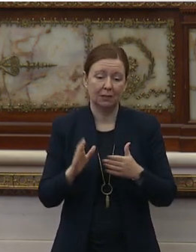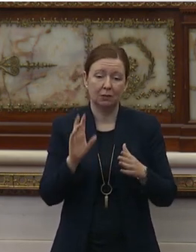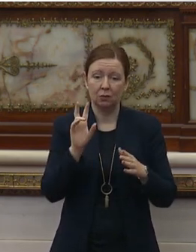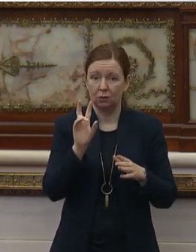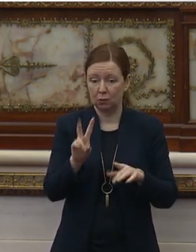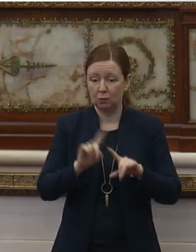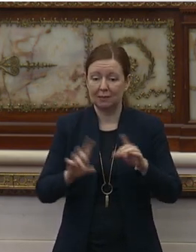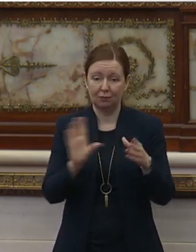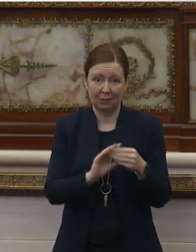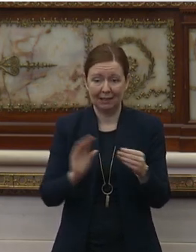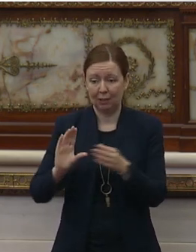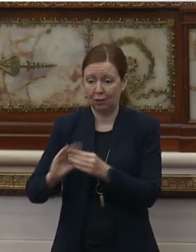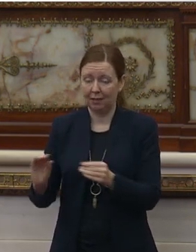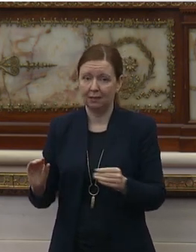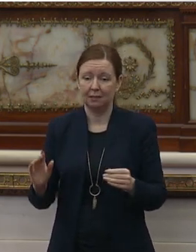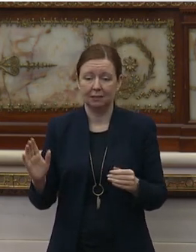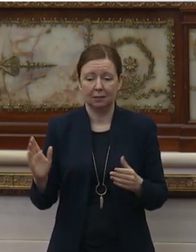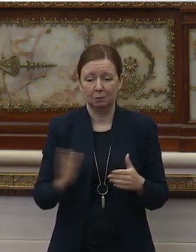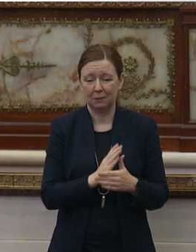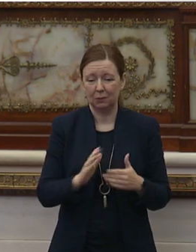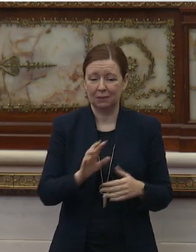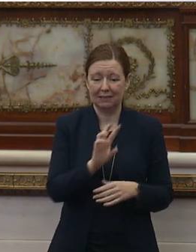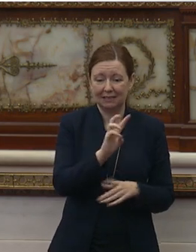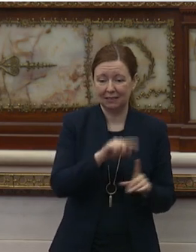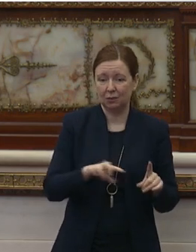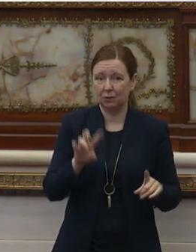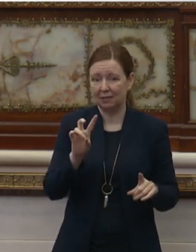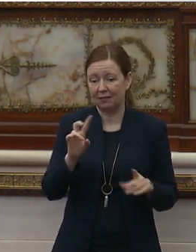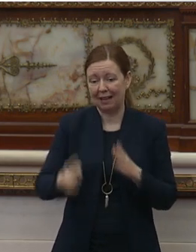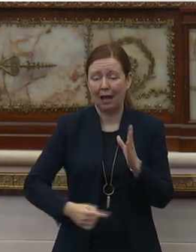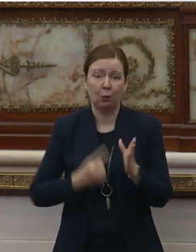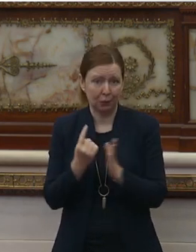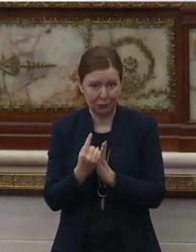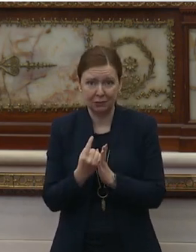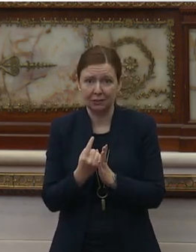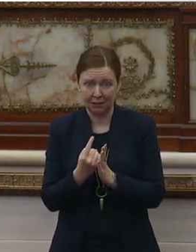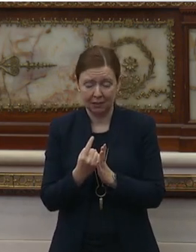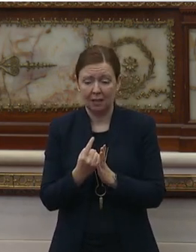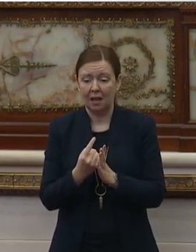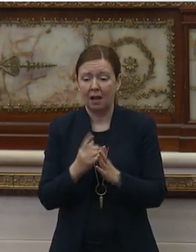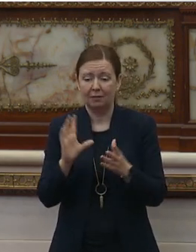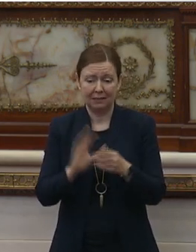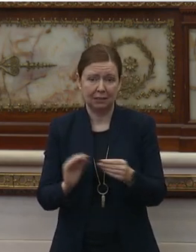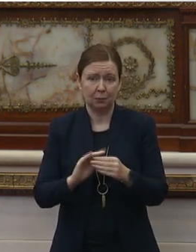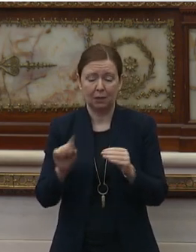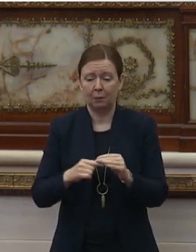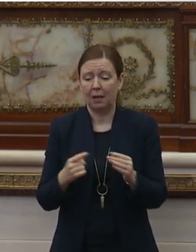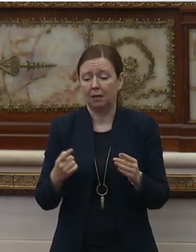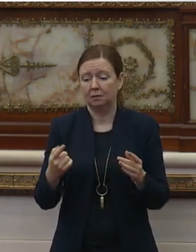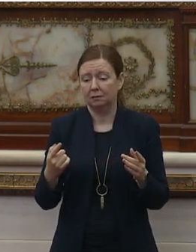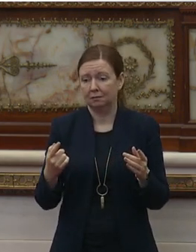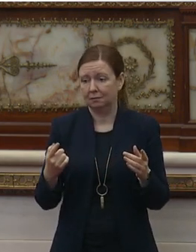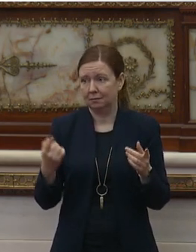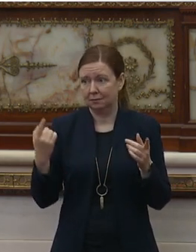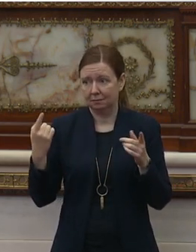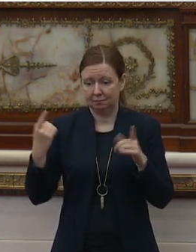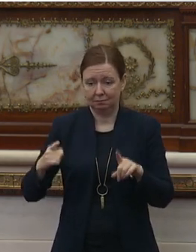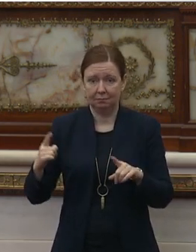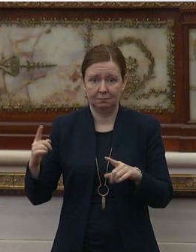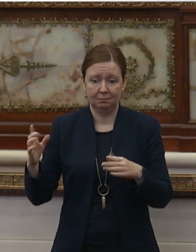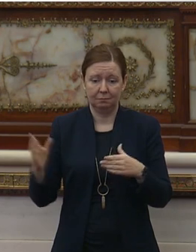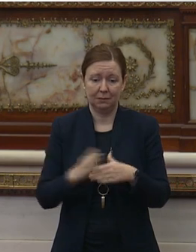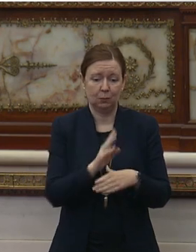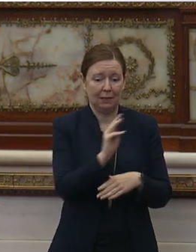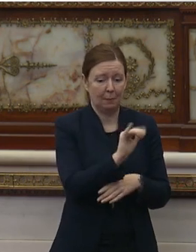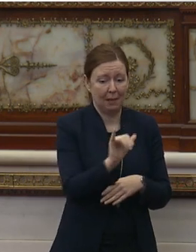different hearings, somewhere between 6 to 7 hours of testimony about the events that transpired between May